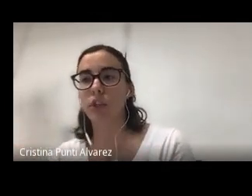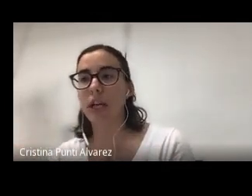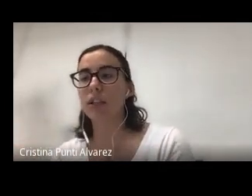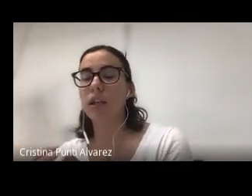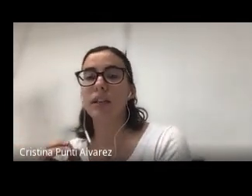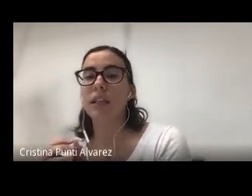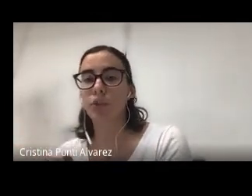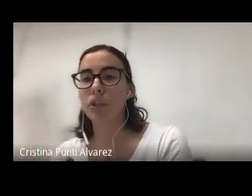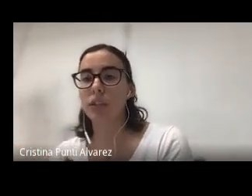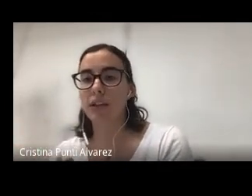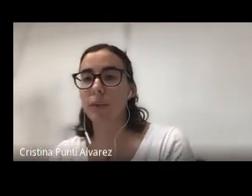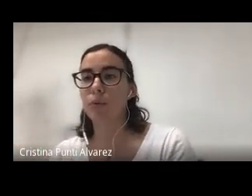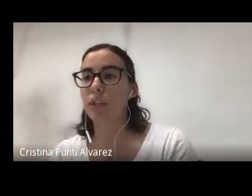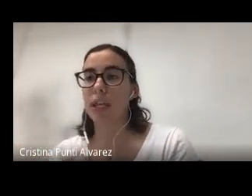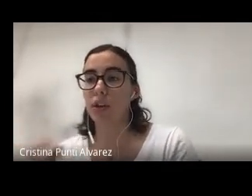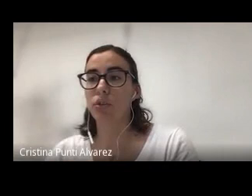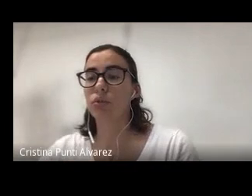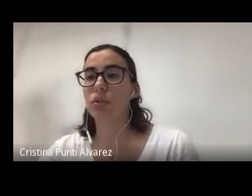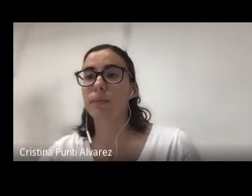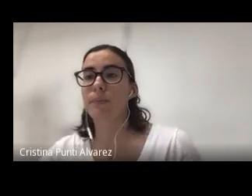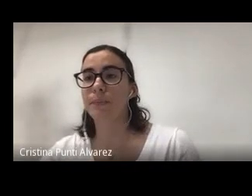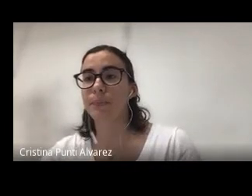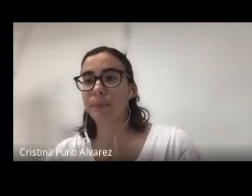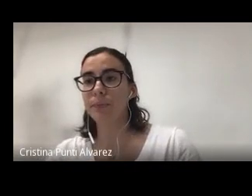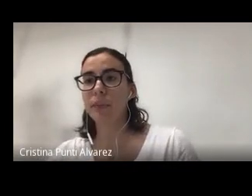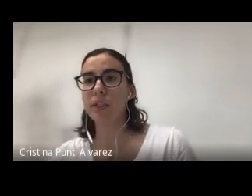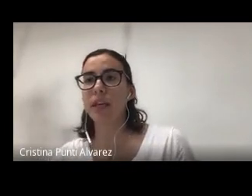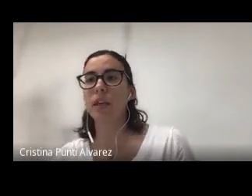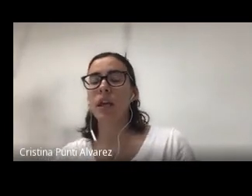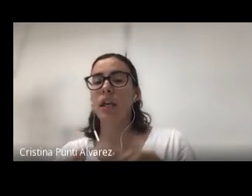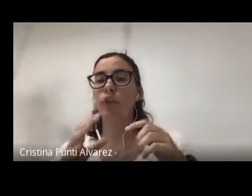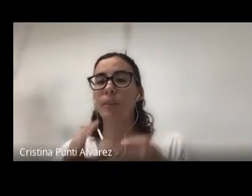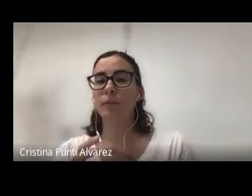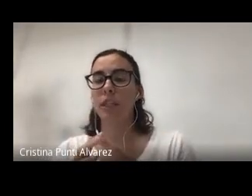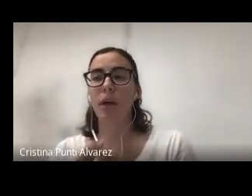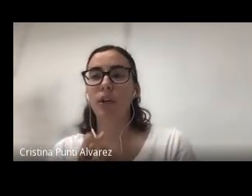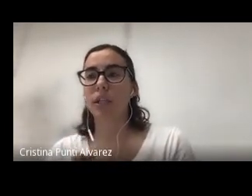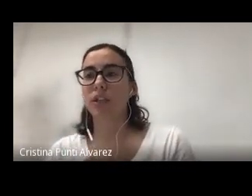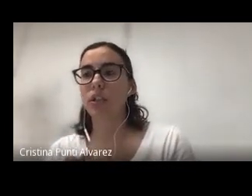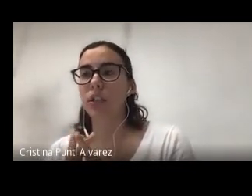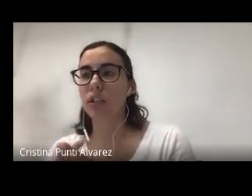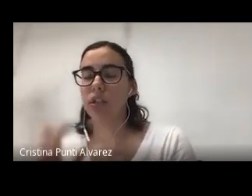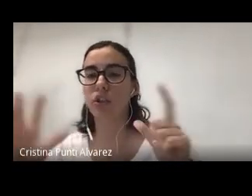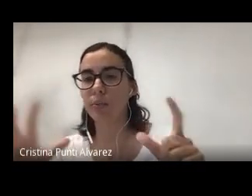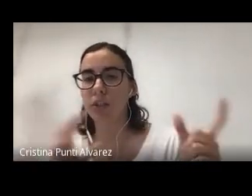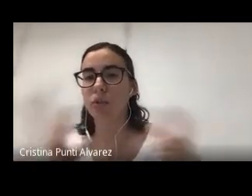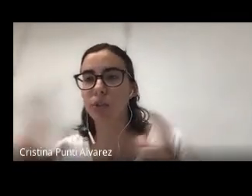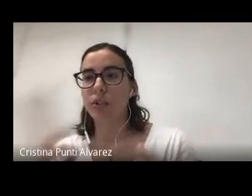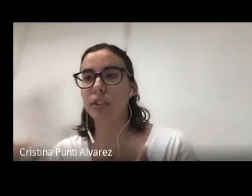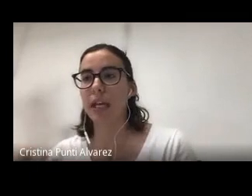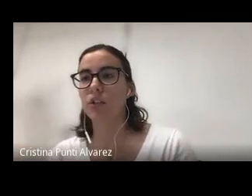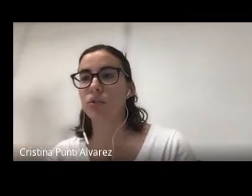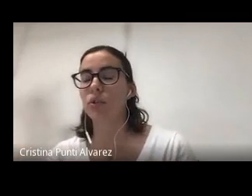on functionalities that most deaf people cannot use. Then, if we keep our attention in these